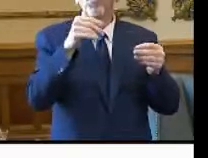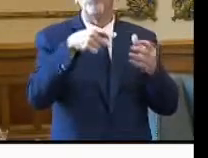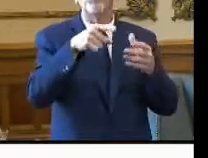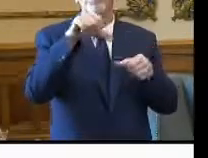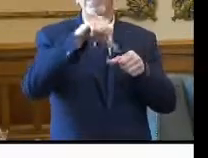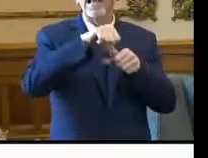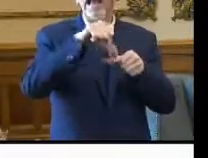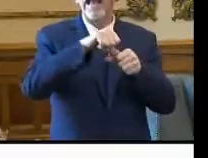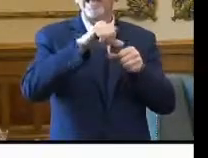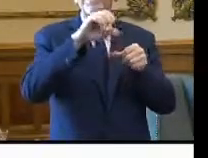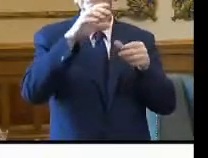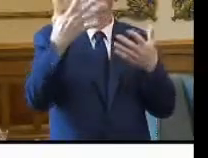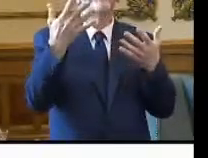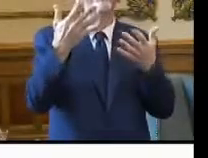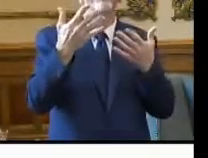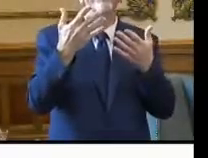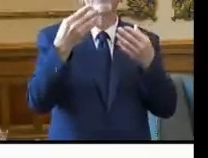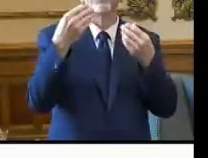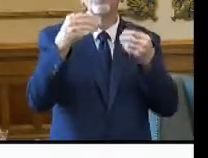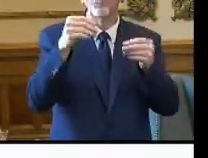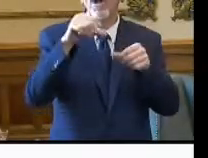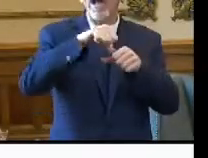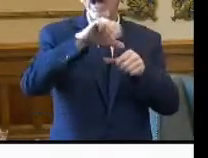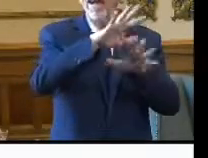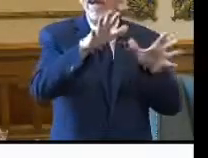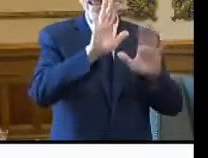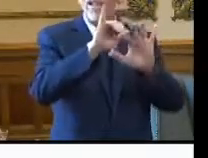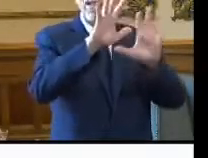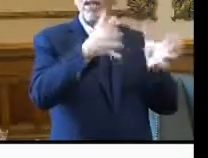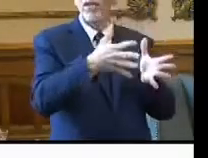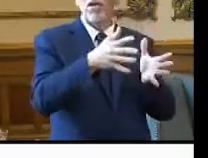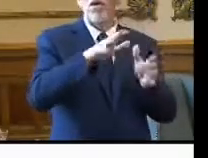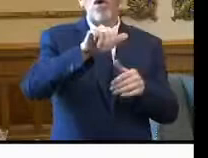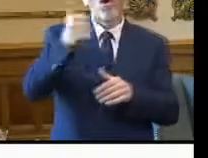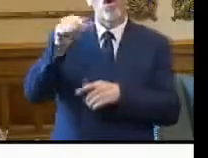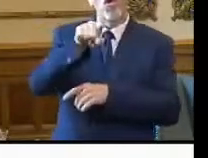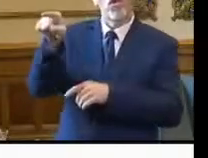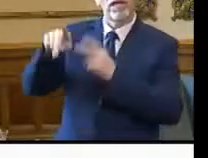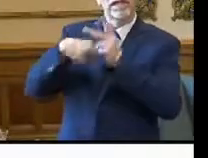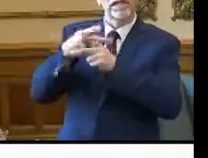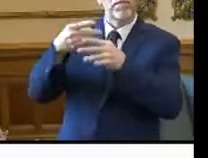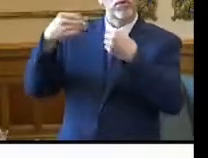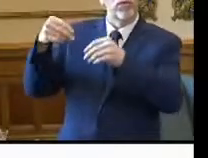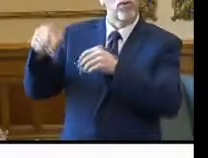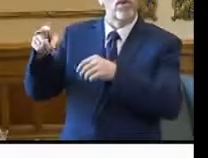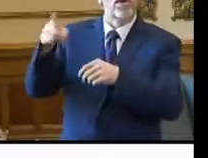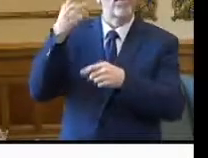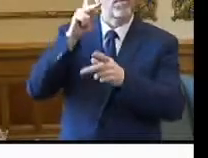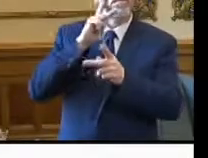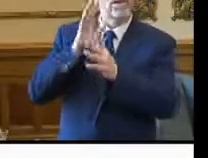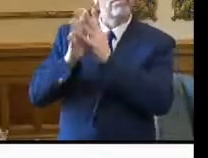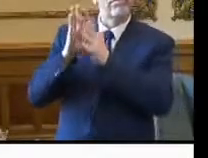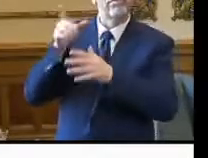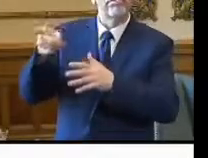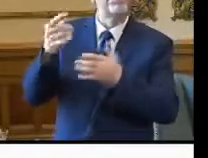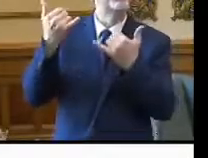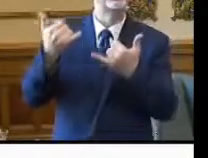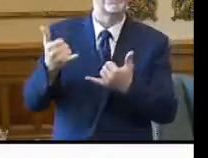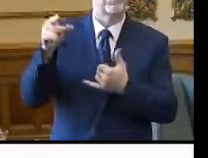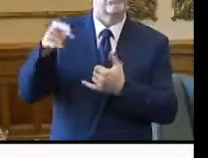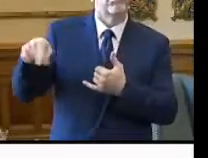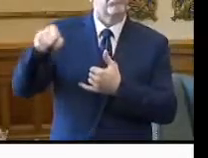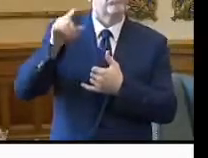gas stations and convenience stores, all of those outside of that in regards to foot traffic will now